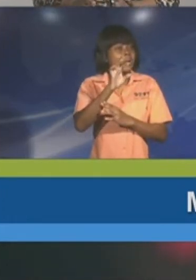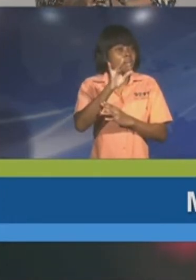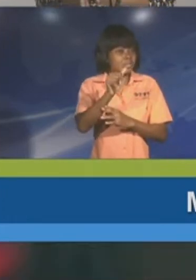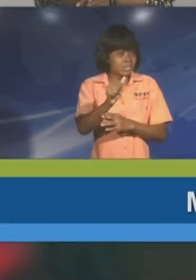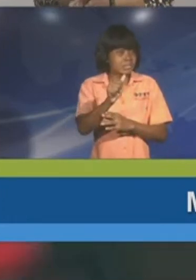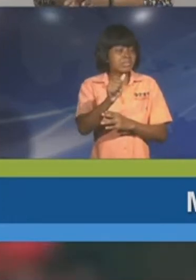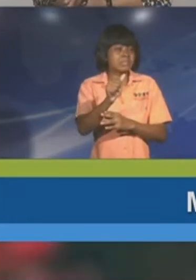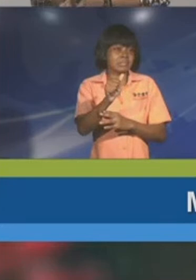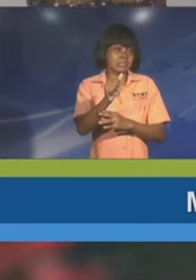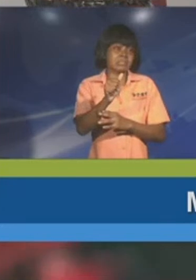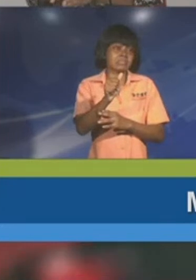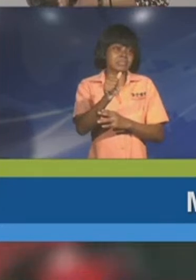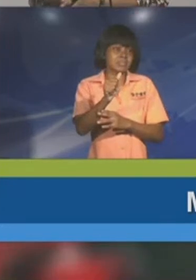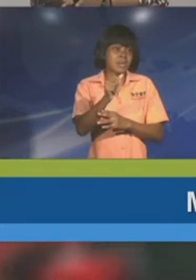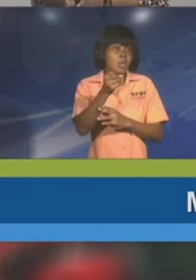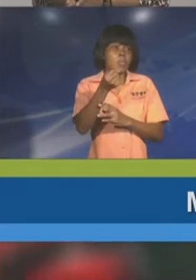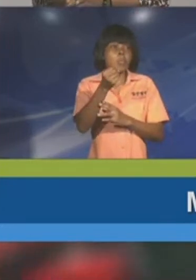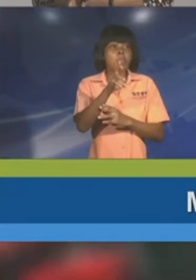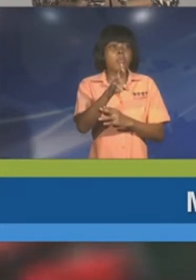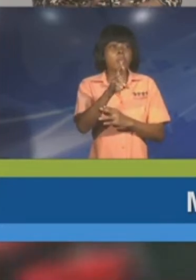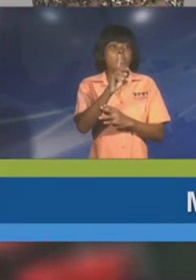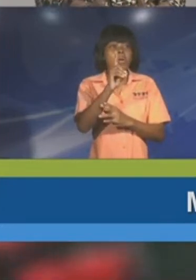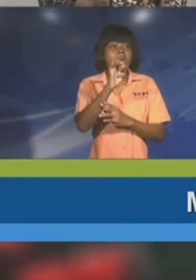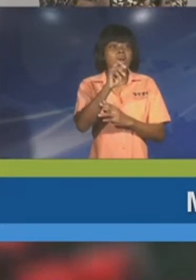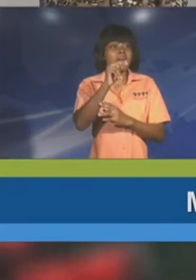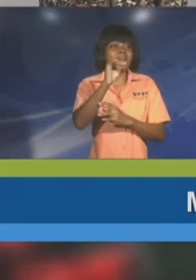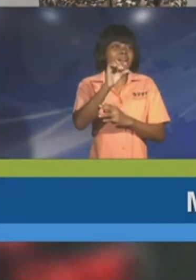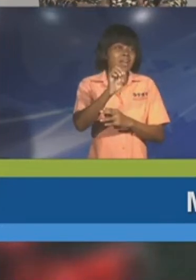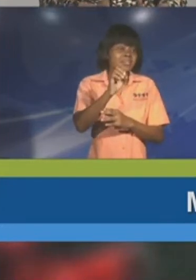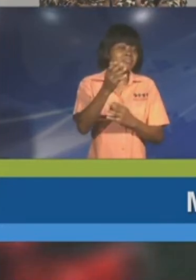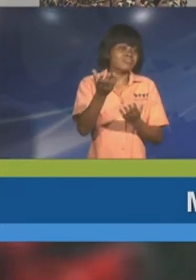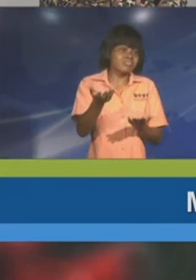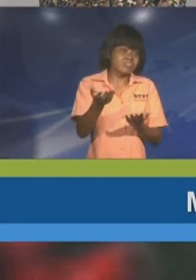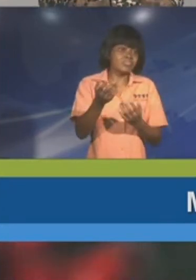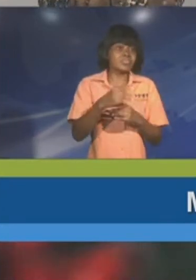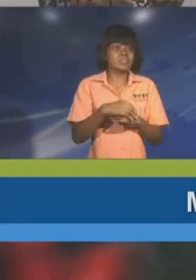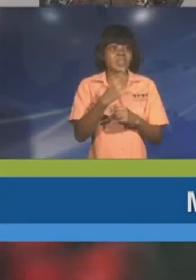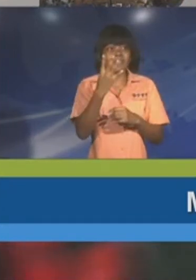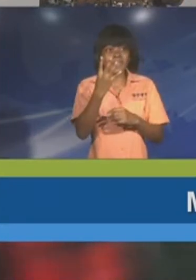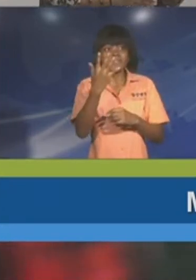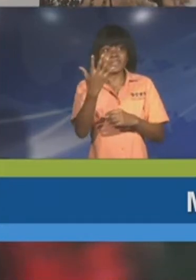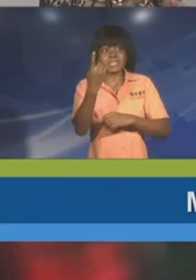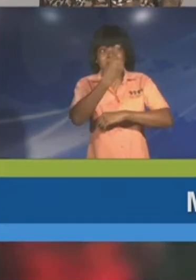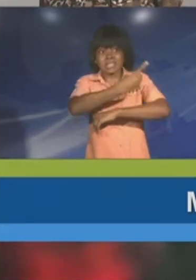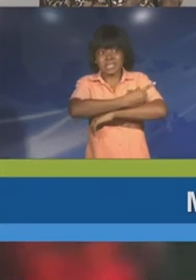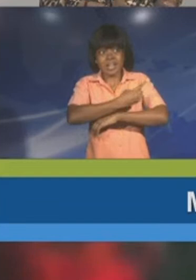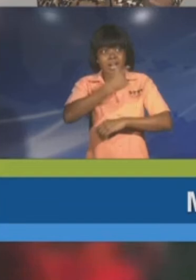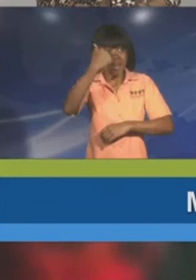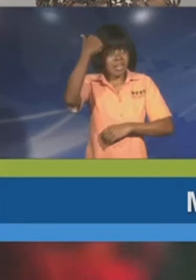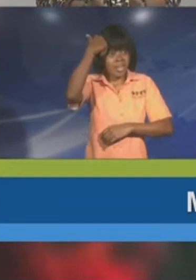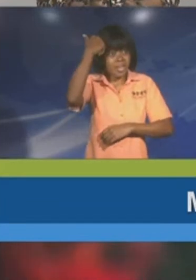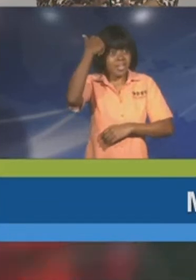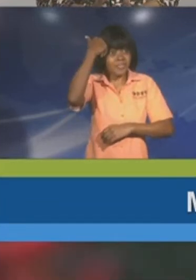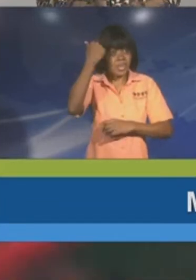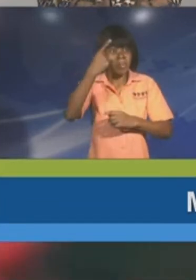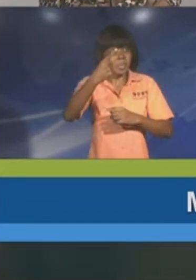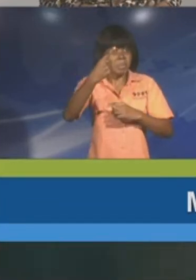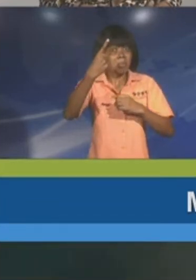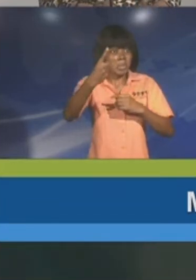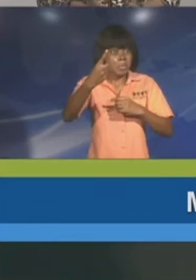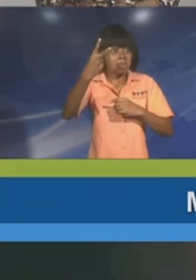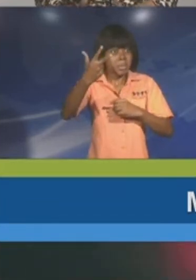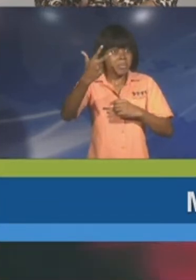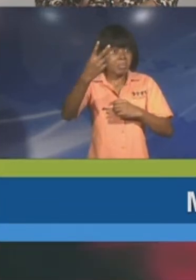or dengue, that's my limit, that's my threshold. If you've had fever and something else, the child is drowsy